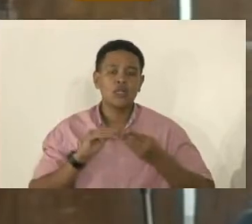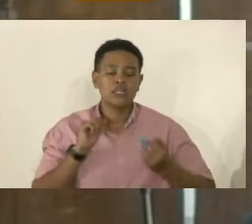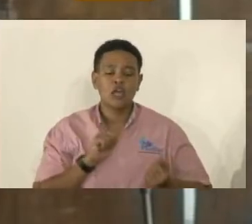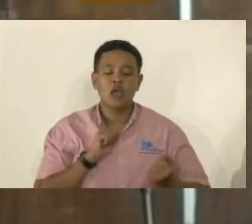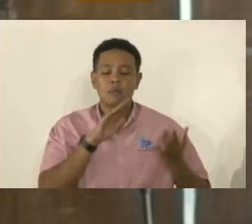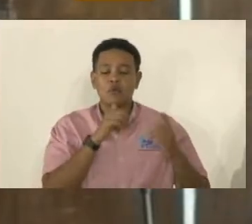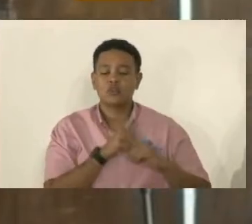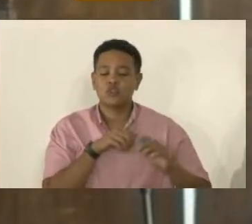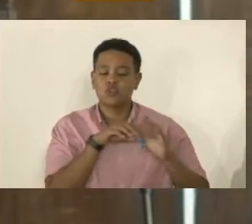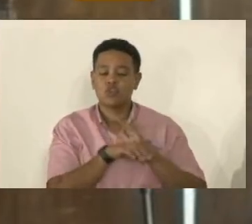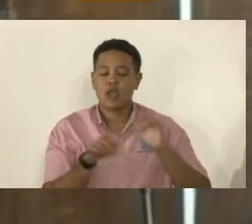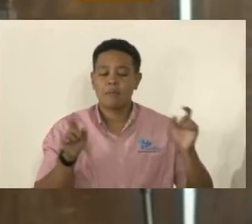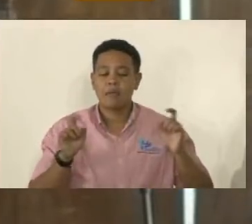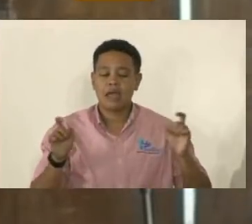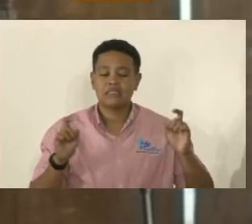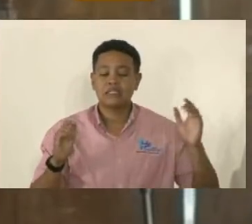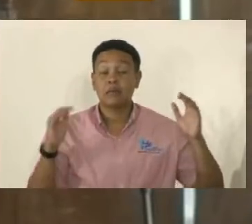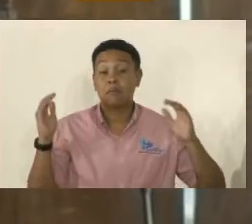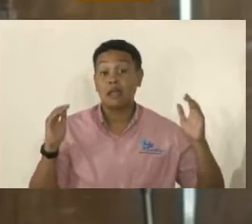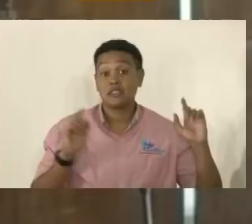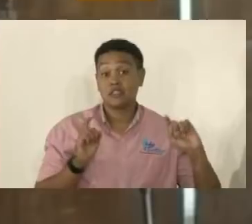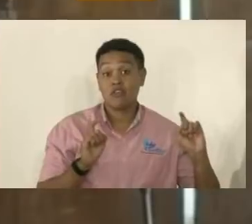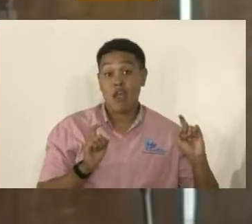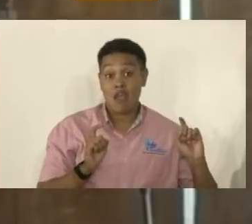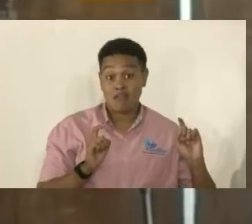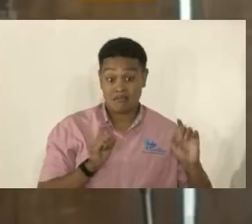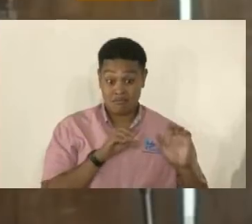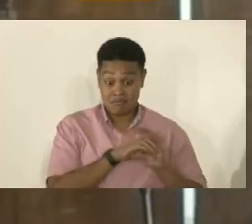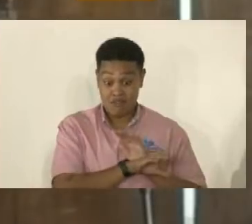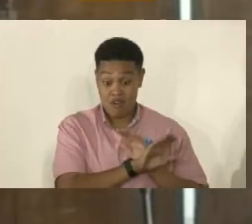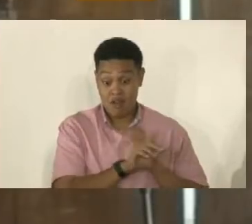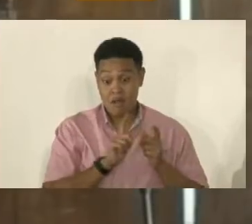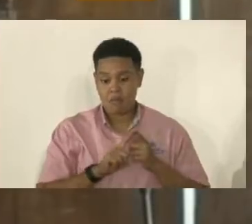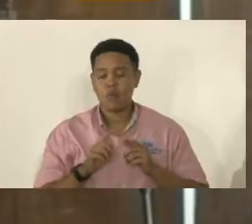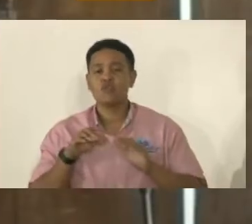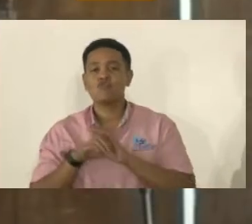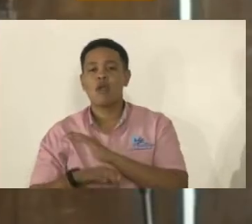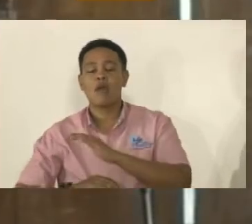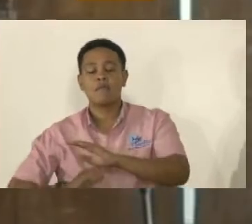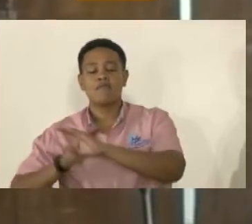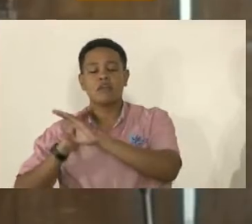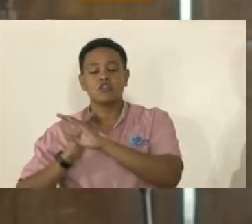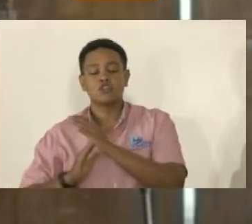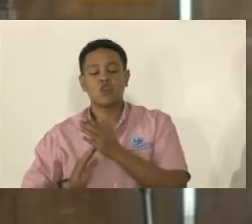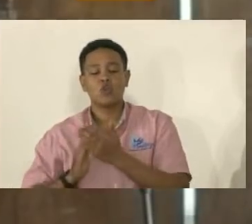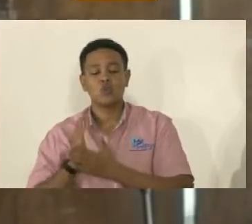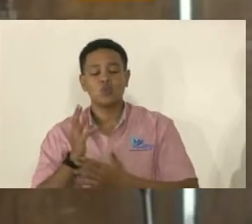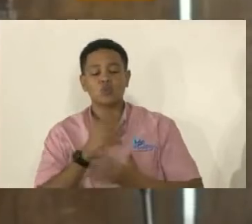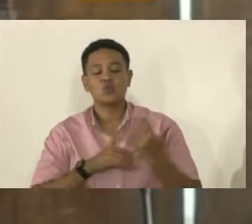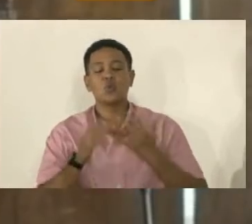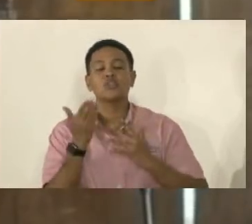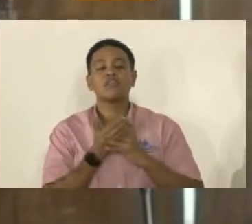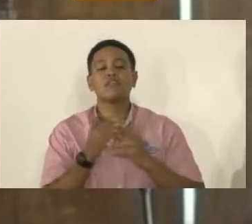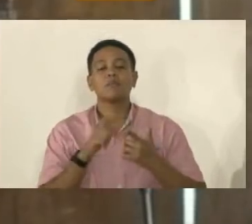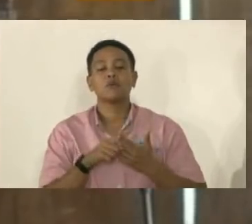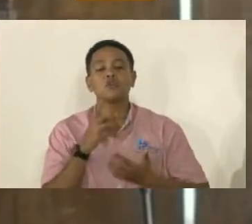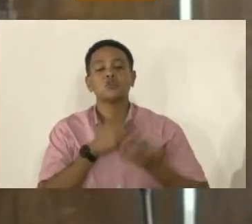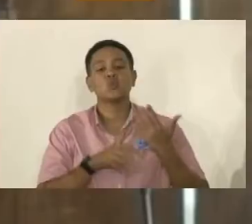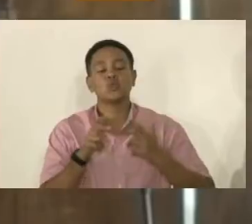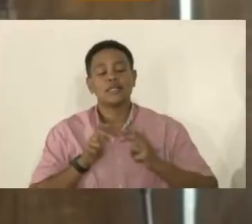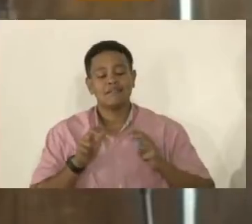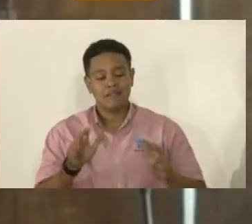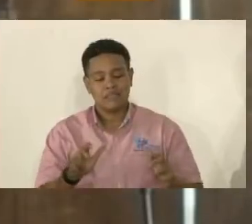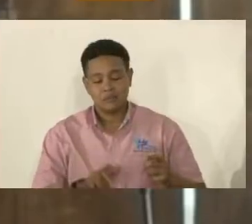approach to crime management, which balanced crime control with crime prevention through social interventions and social